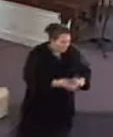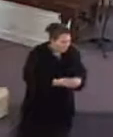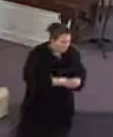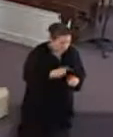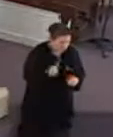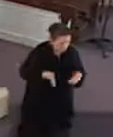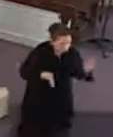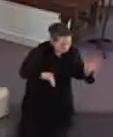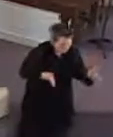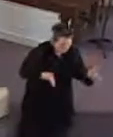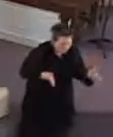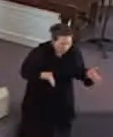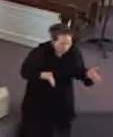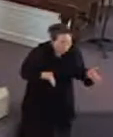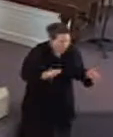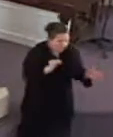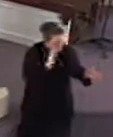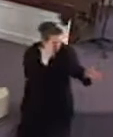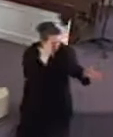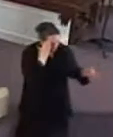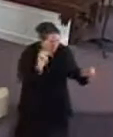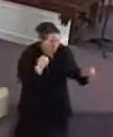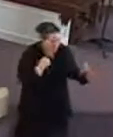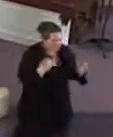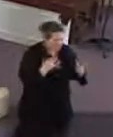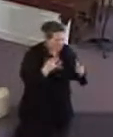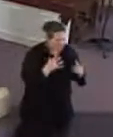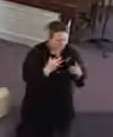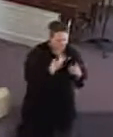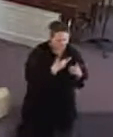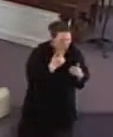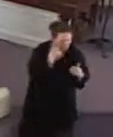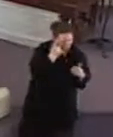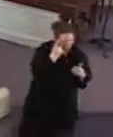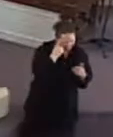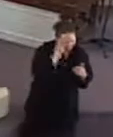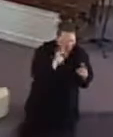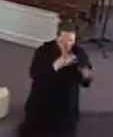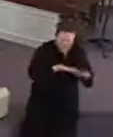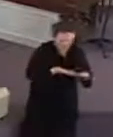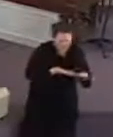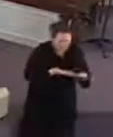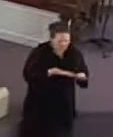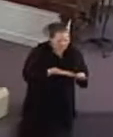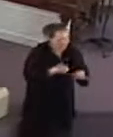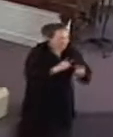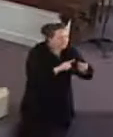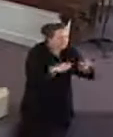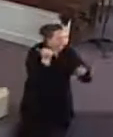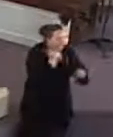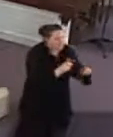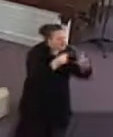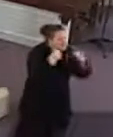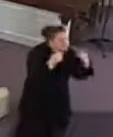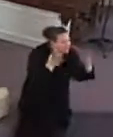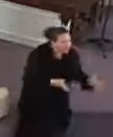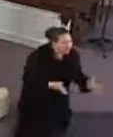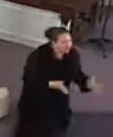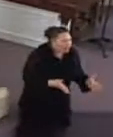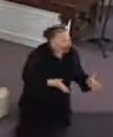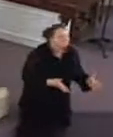Now, oh, I know a lot of us, we don't feel like we're under any death penalty, but every sinner is under the death penalty.